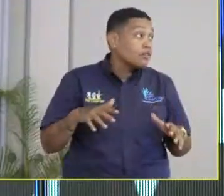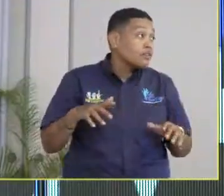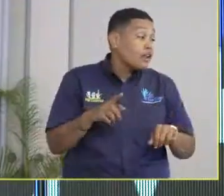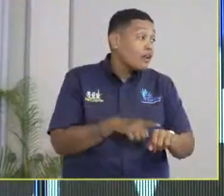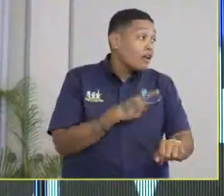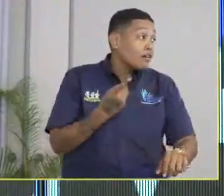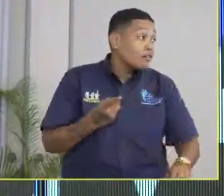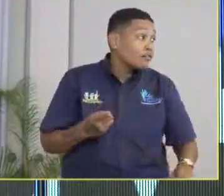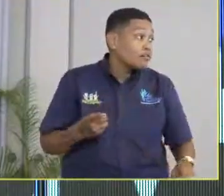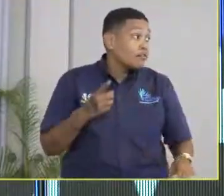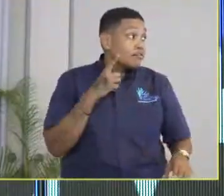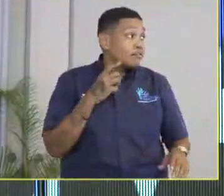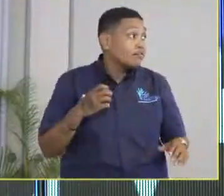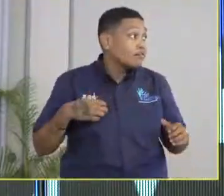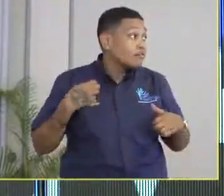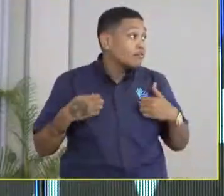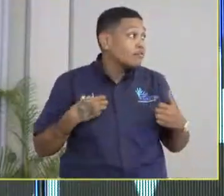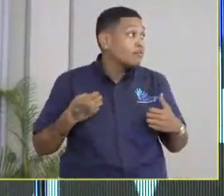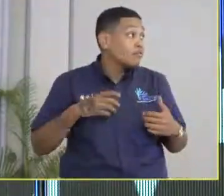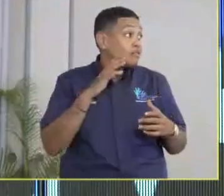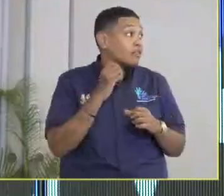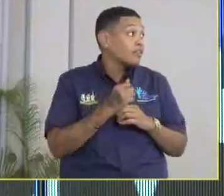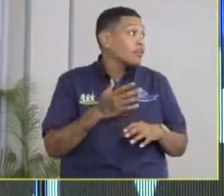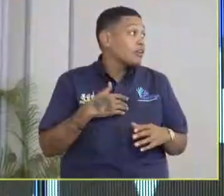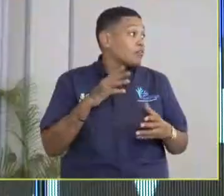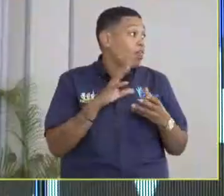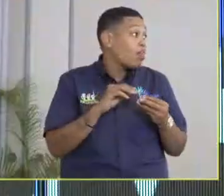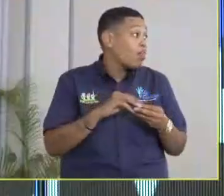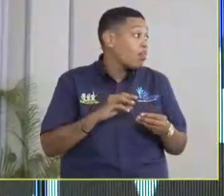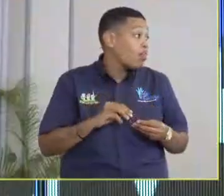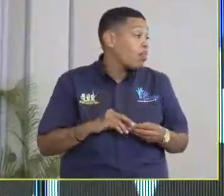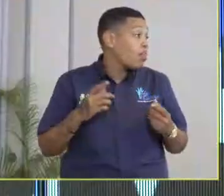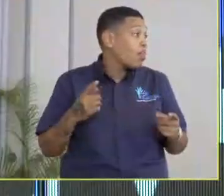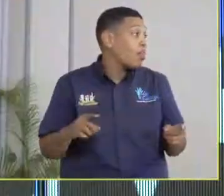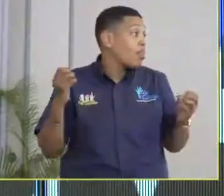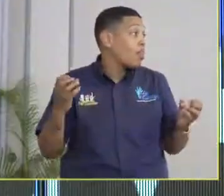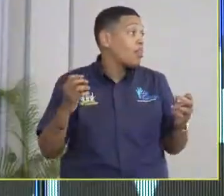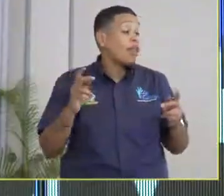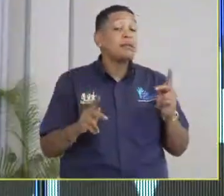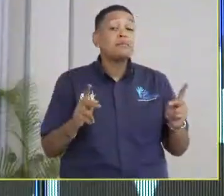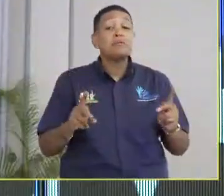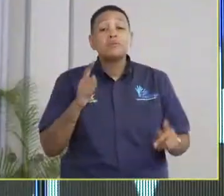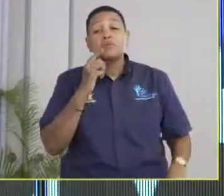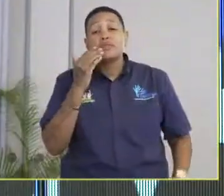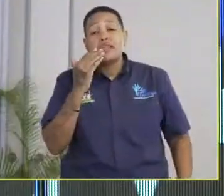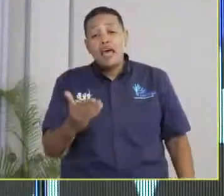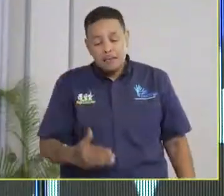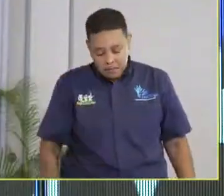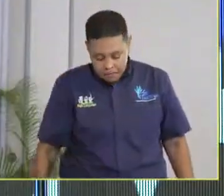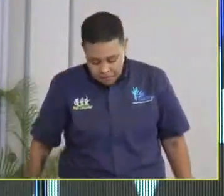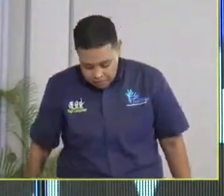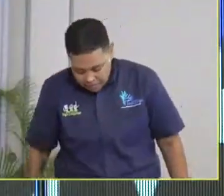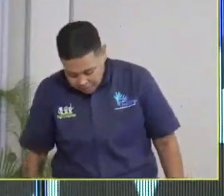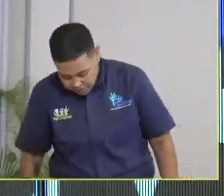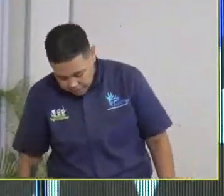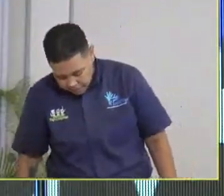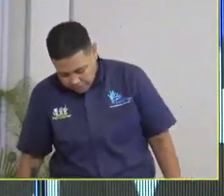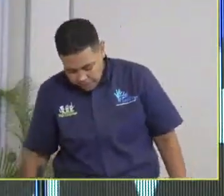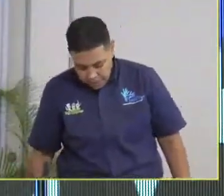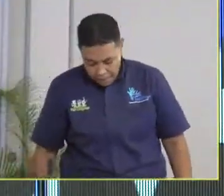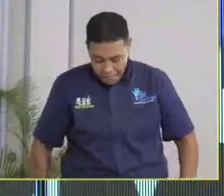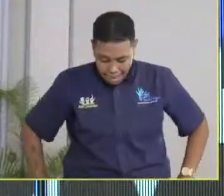because emotion will cause me to ramble. There are so many people to thank. Oh my goodness.